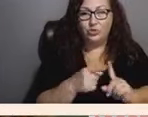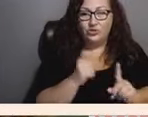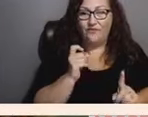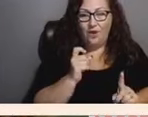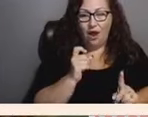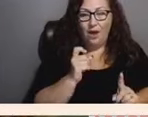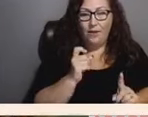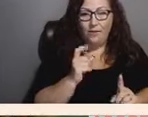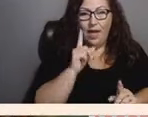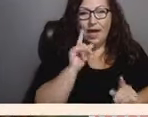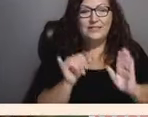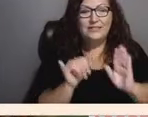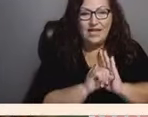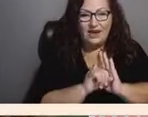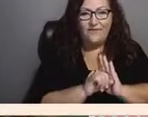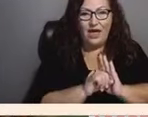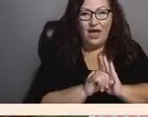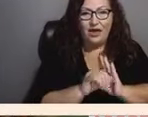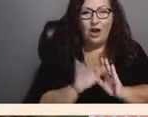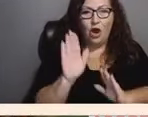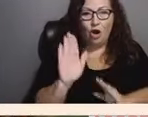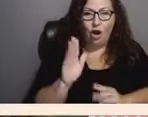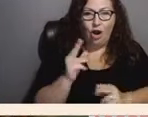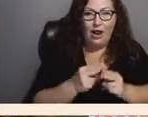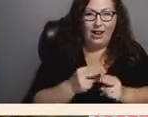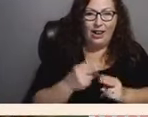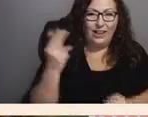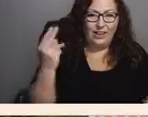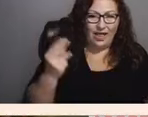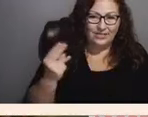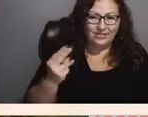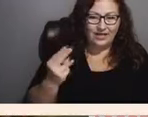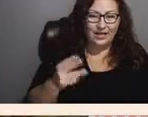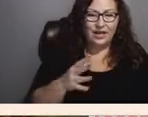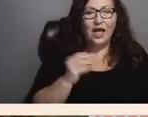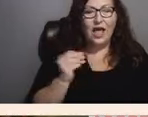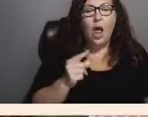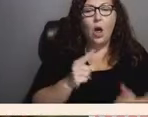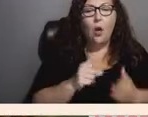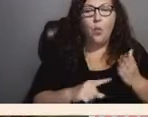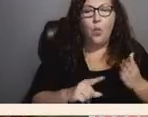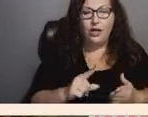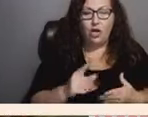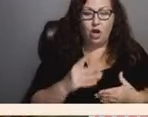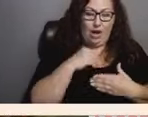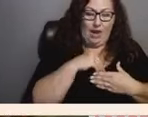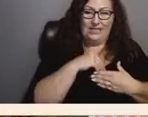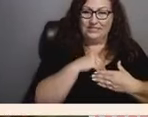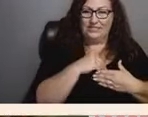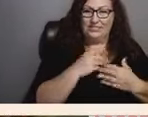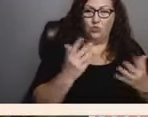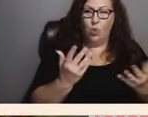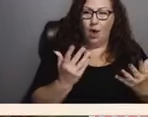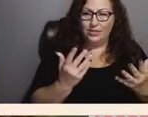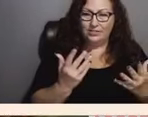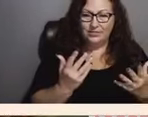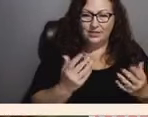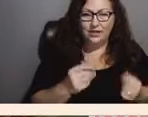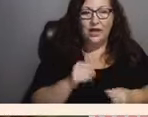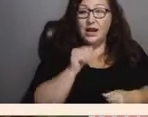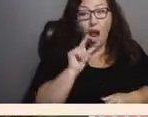identified her legacy and what her essence was not